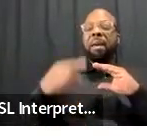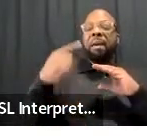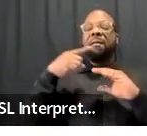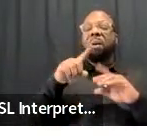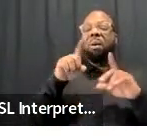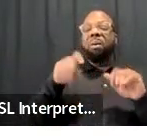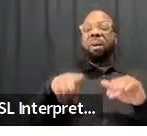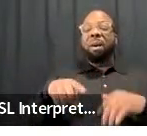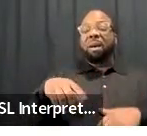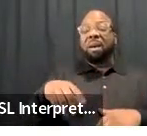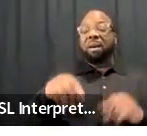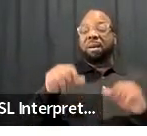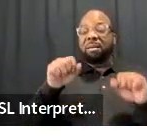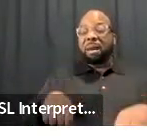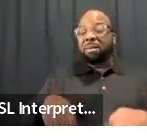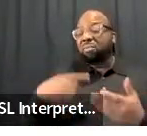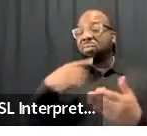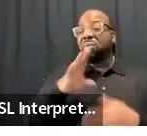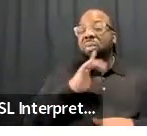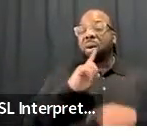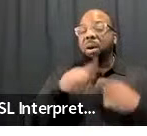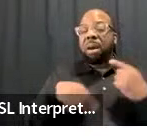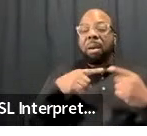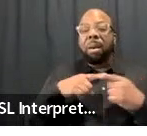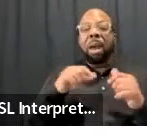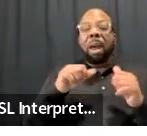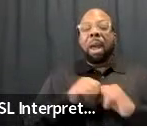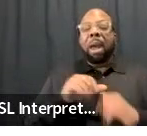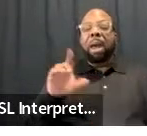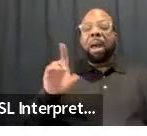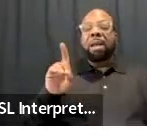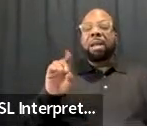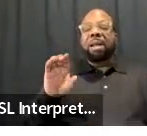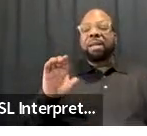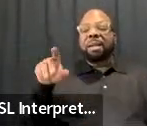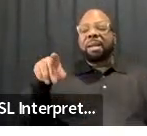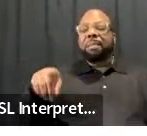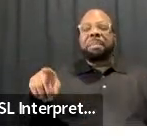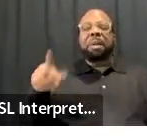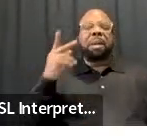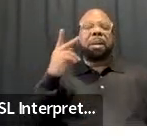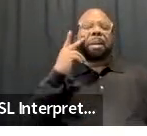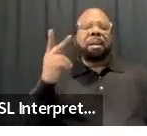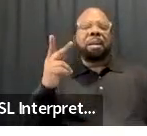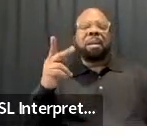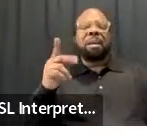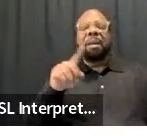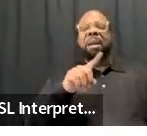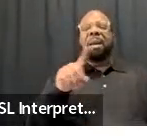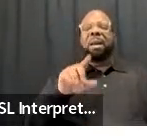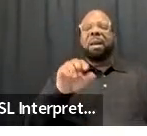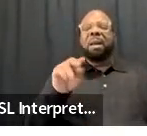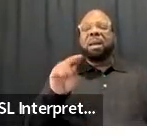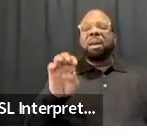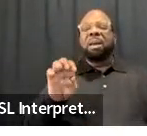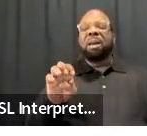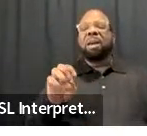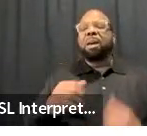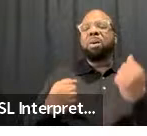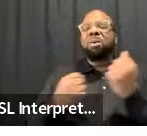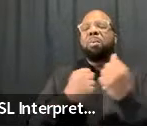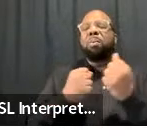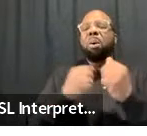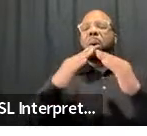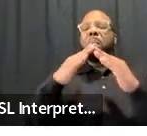you talk about how DCP is looking at zoning to support rooftop gardens in this program, if it will